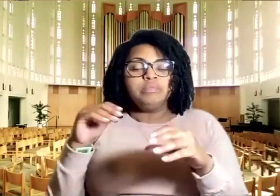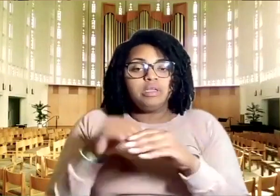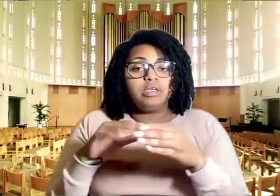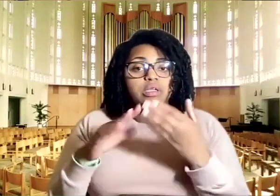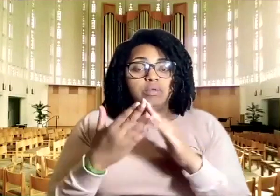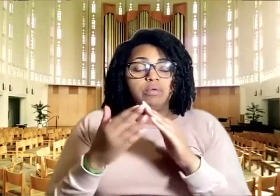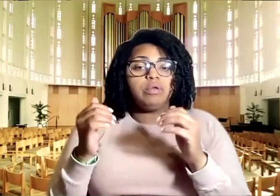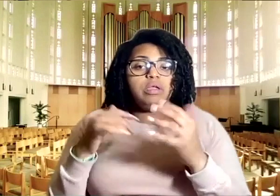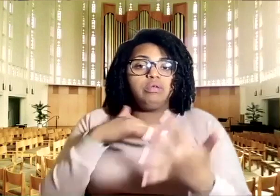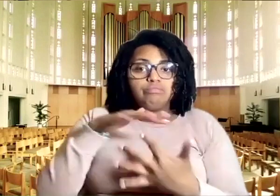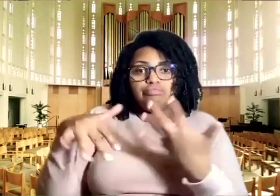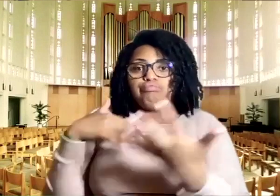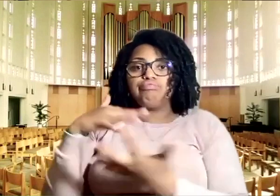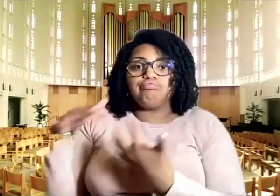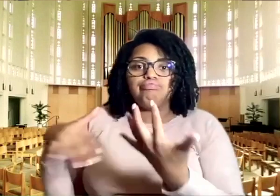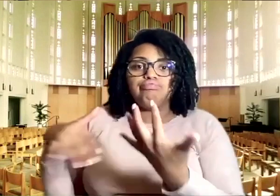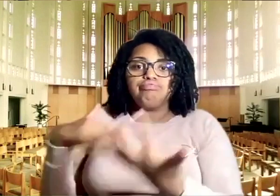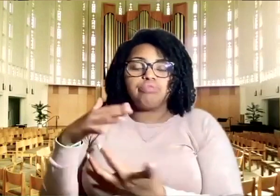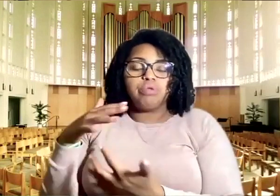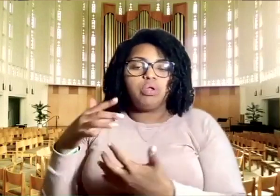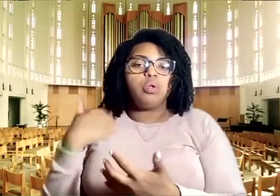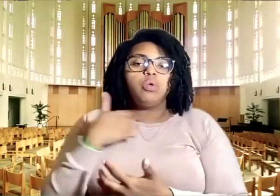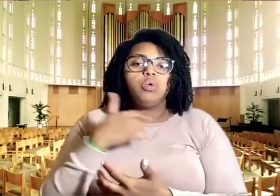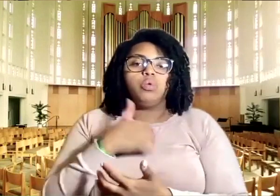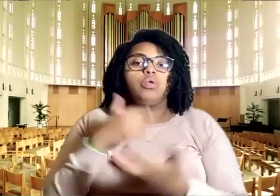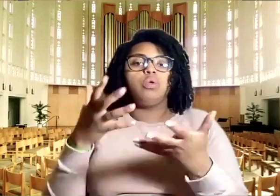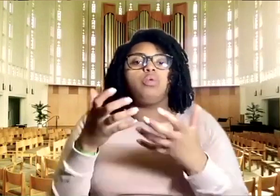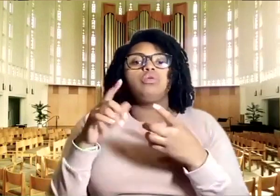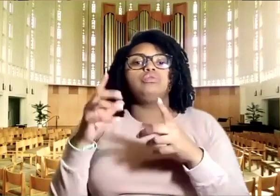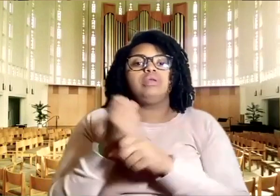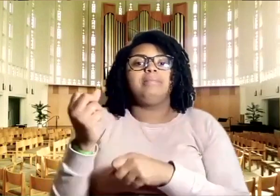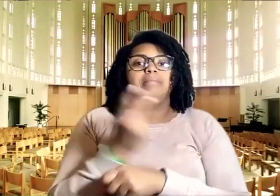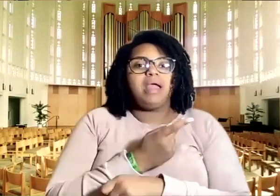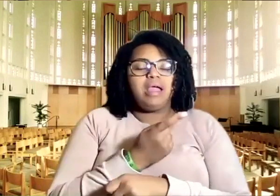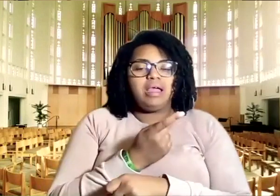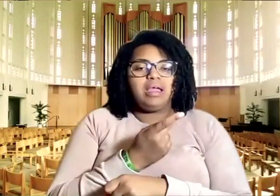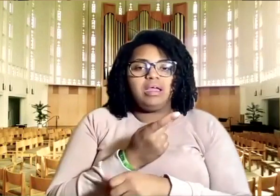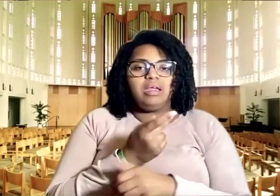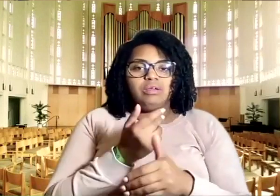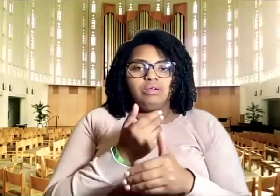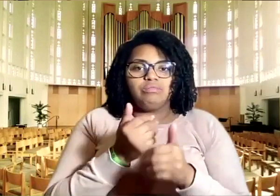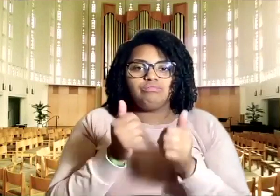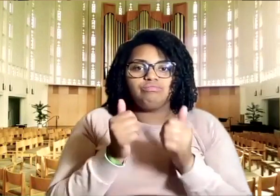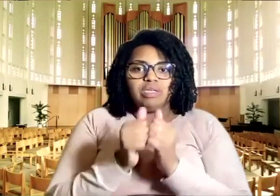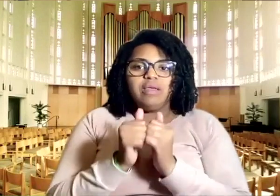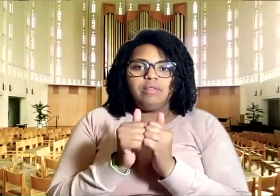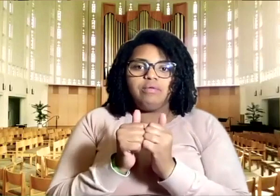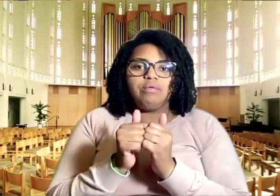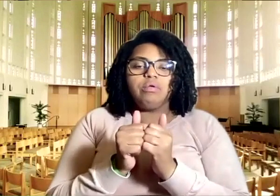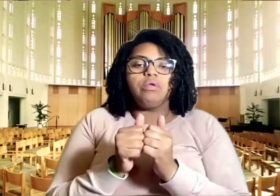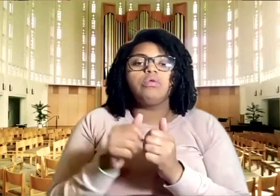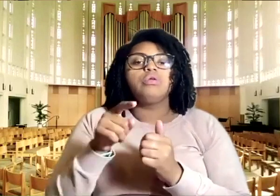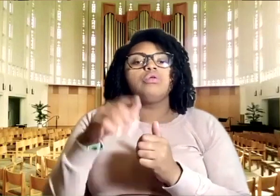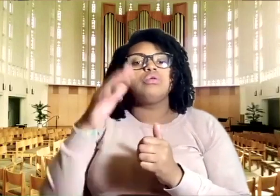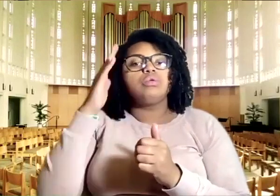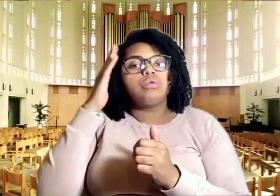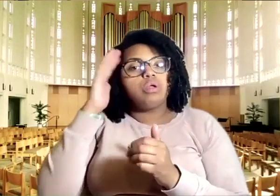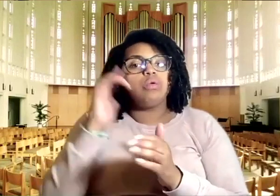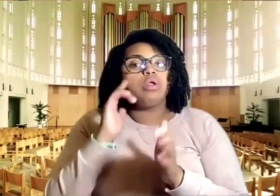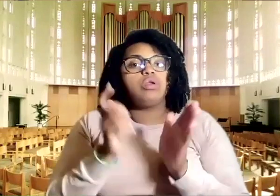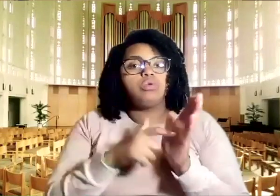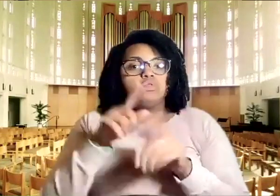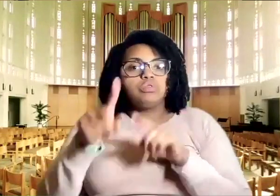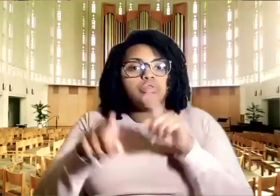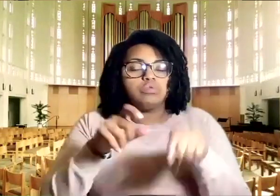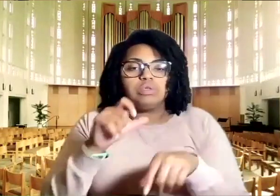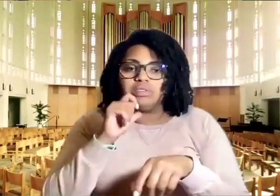other, we want to get us back going together. And so you'll note that this survey is not